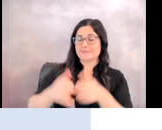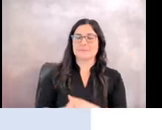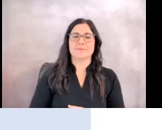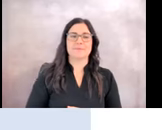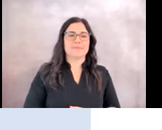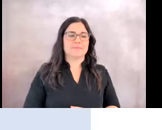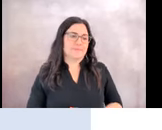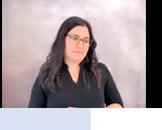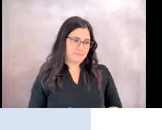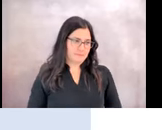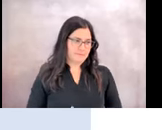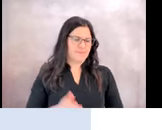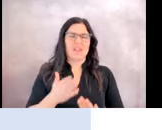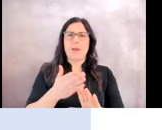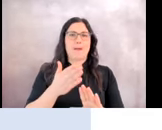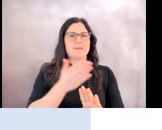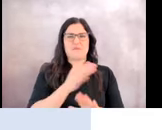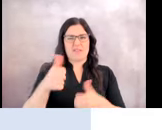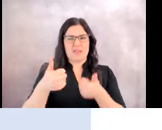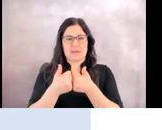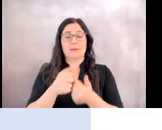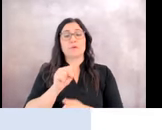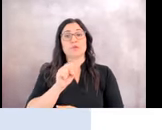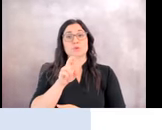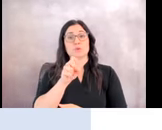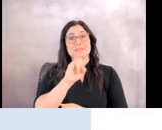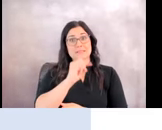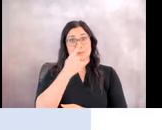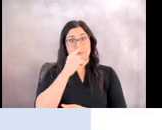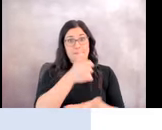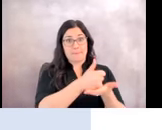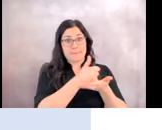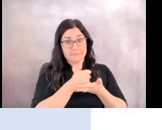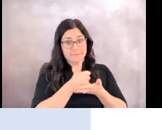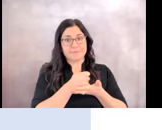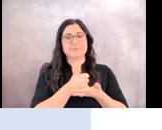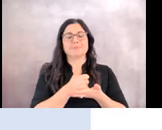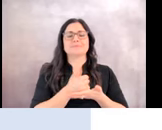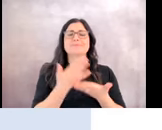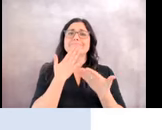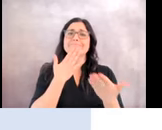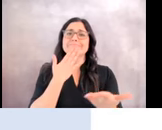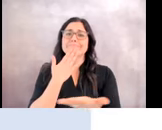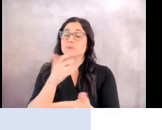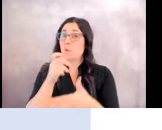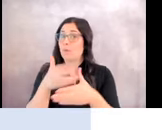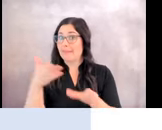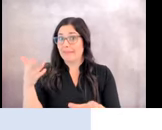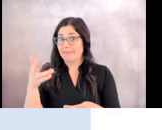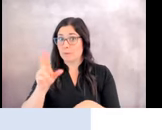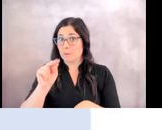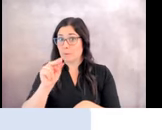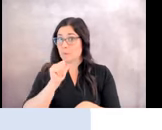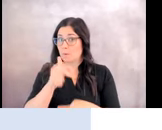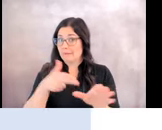Actually, before we hand it off, Susie's going to help us. But again, we want to thank everybody. Don't leave, because